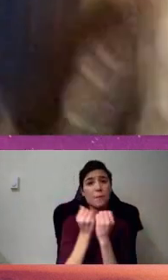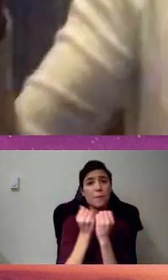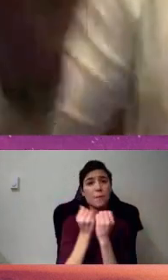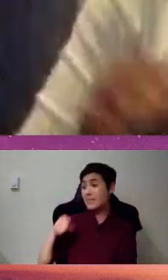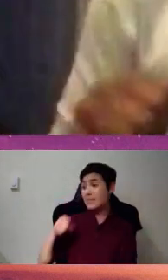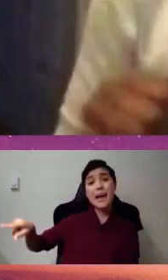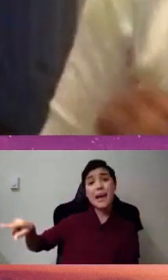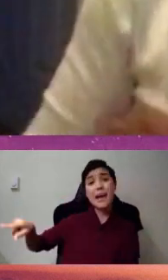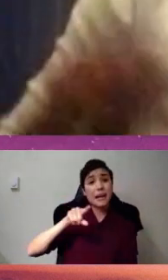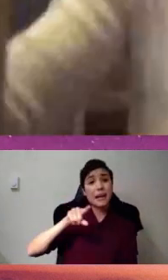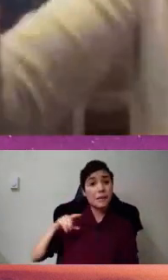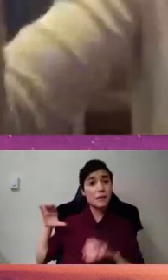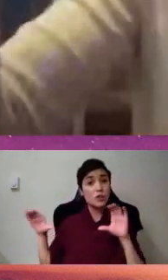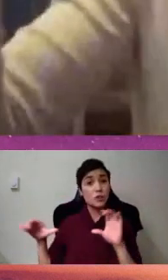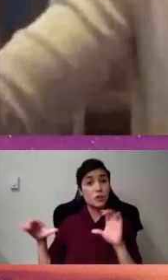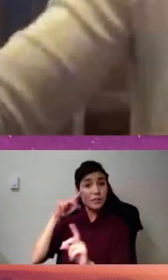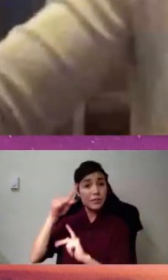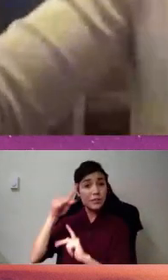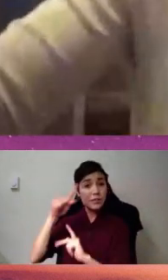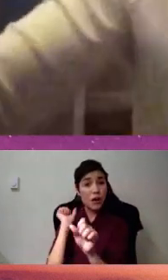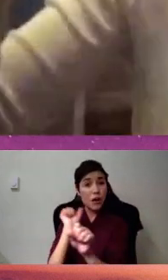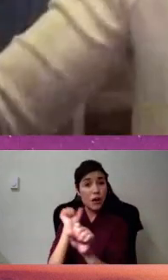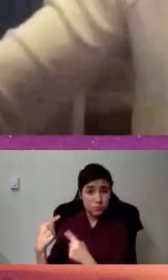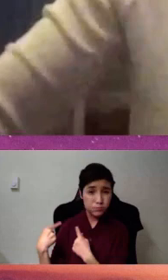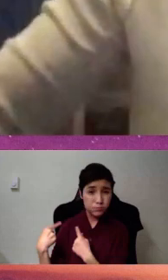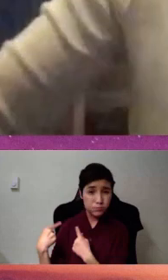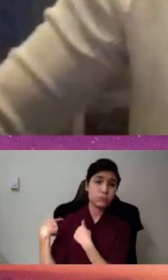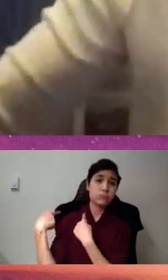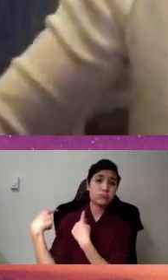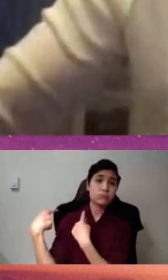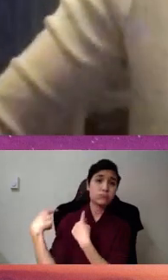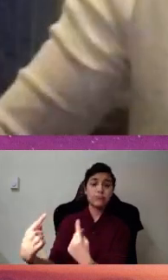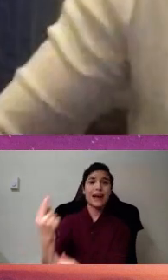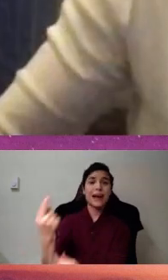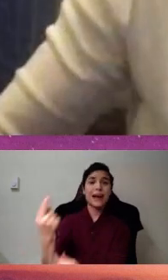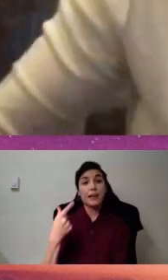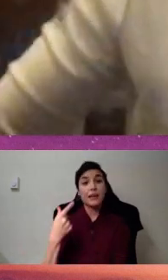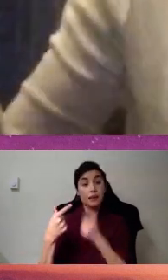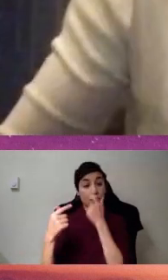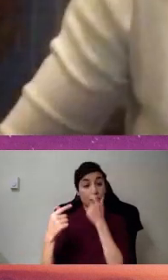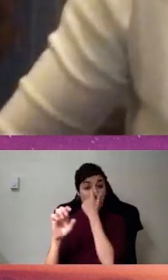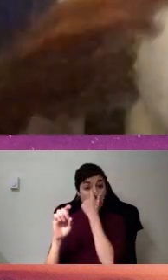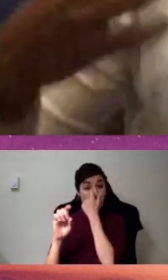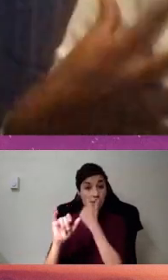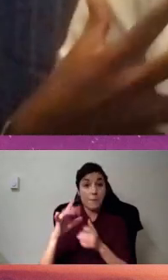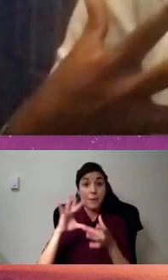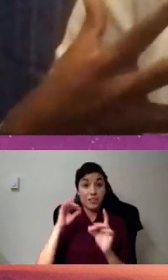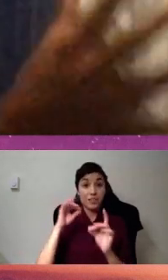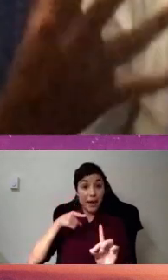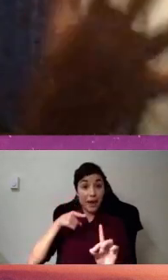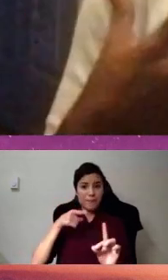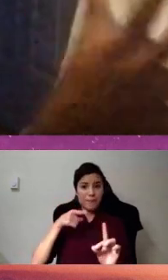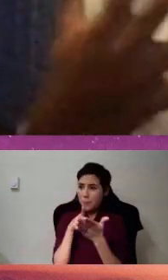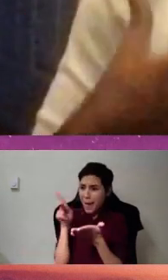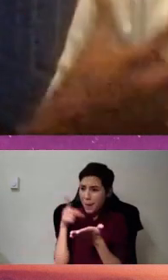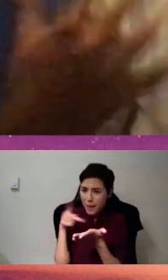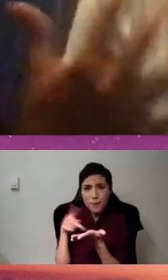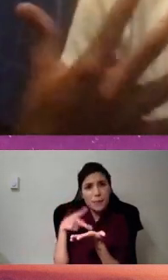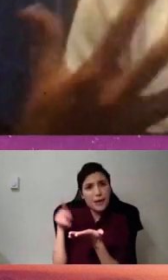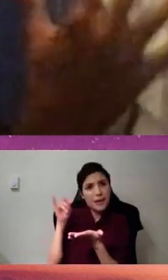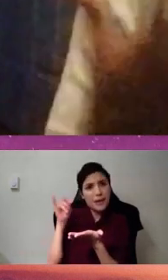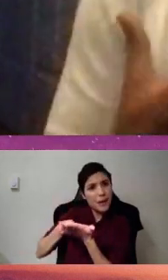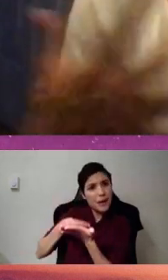work. So yeah, I think Randy brought this up before, but like pay that money, you know, reparations, like pay that money to us now, because we need that. We don't